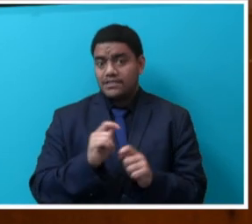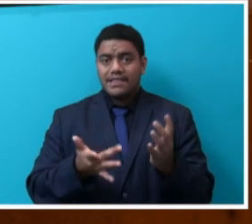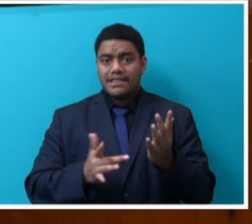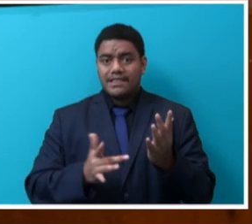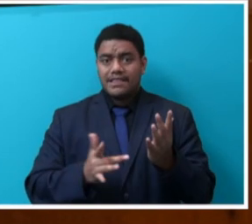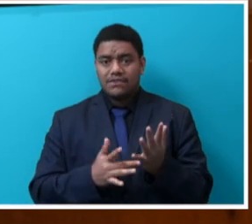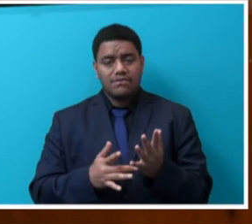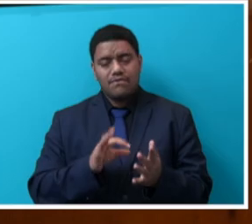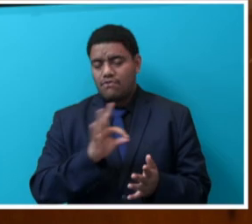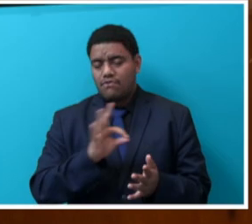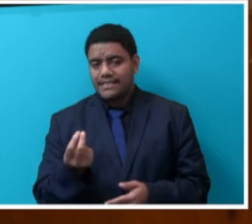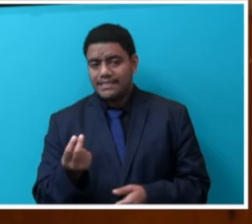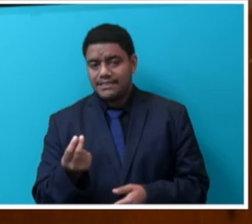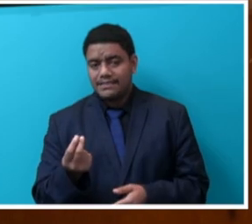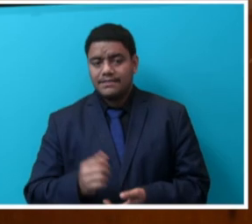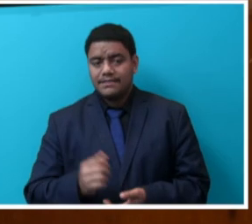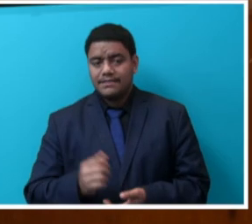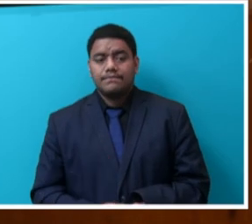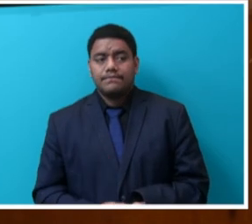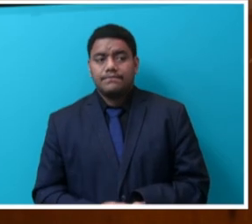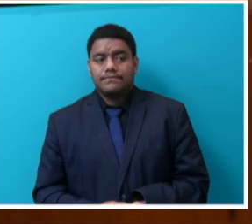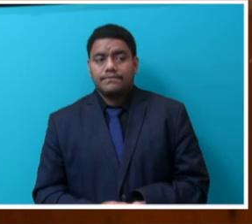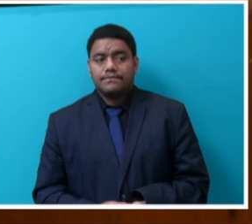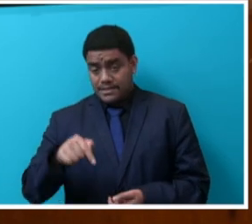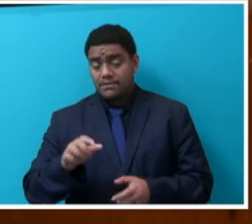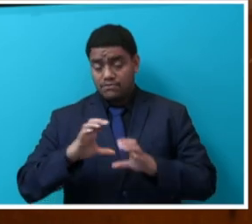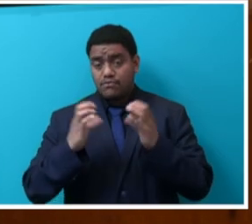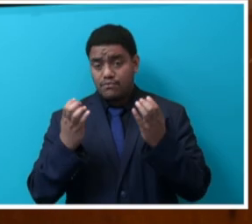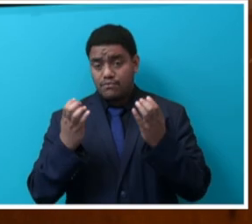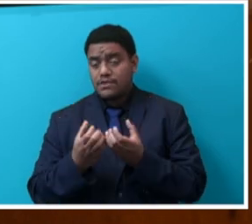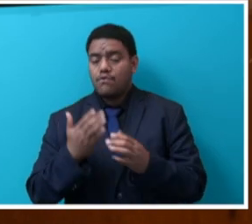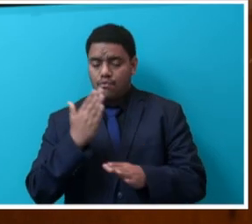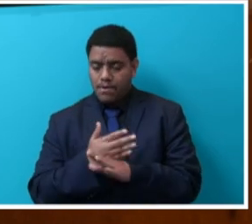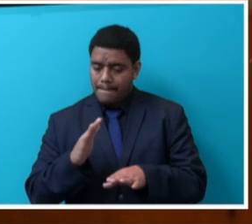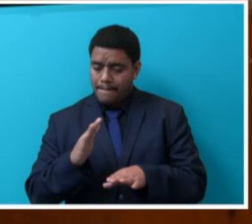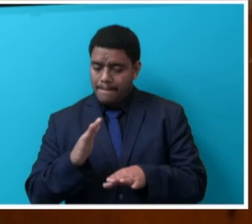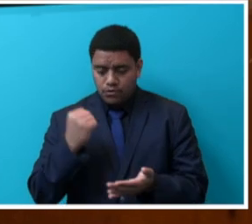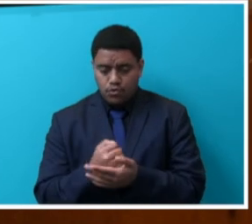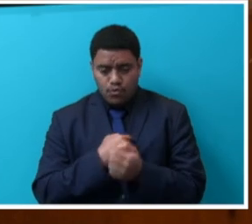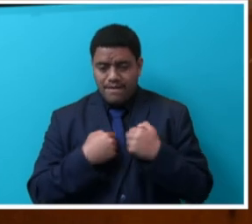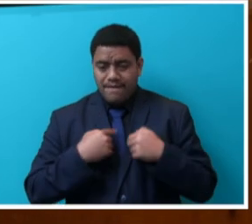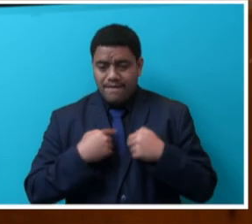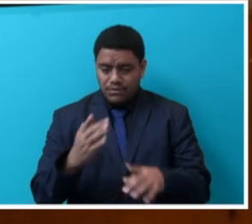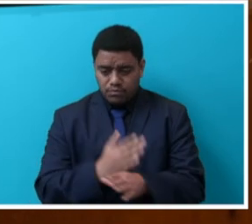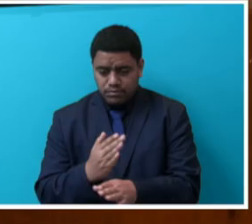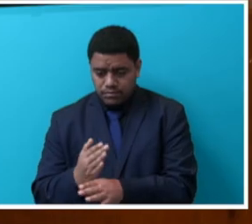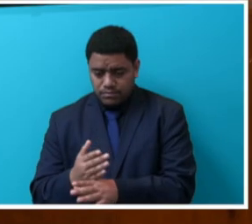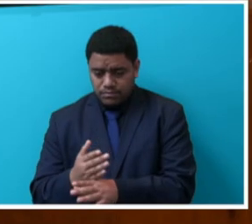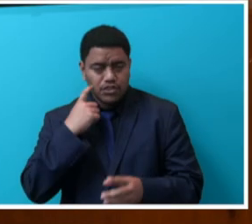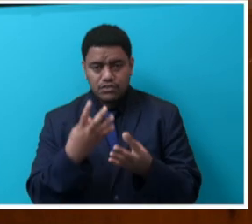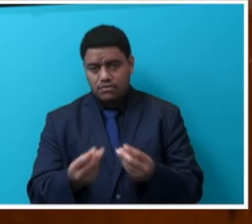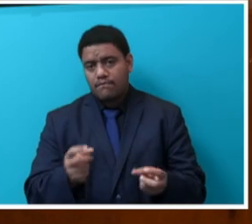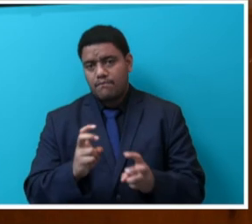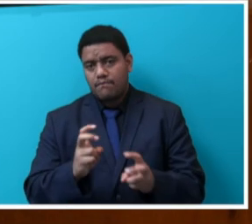never easy. But this committee works to ensure that we act quickly and effectively,